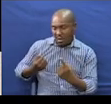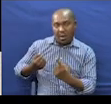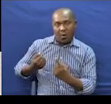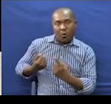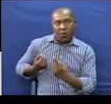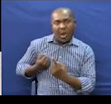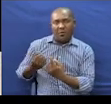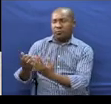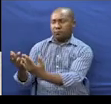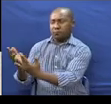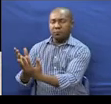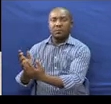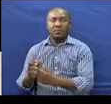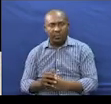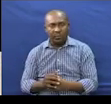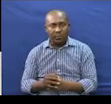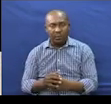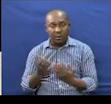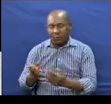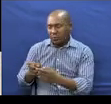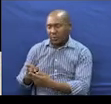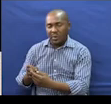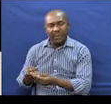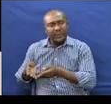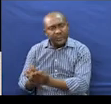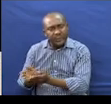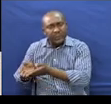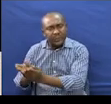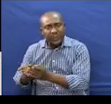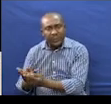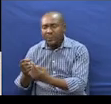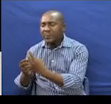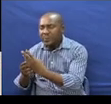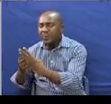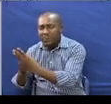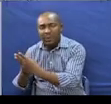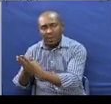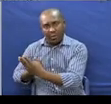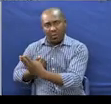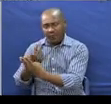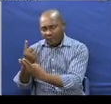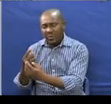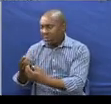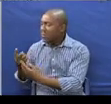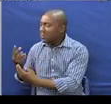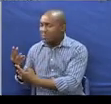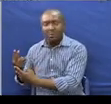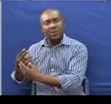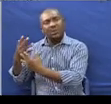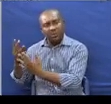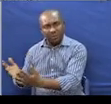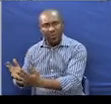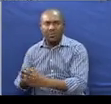this contributed. Each wife has their own children. So this again contributed to the increase in populations.